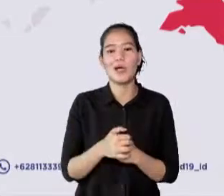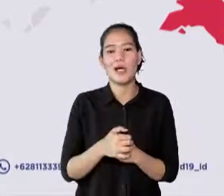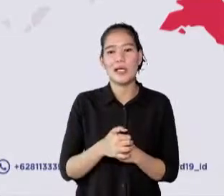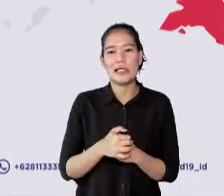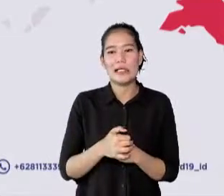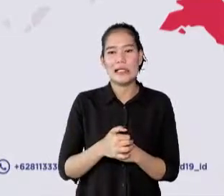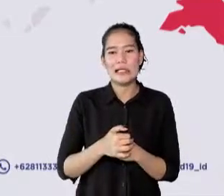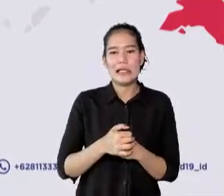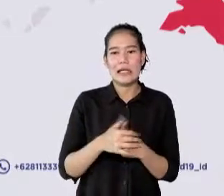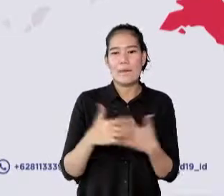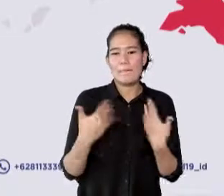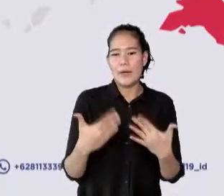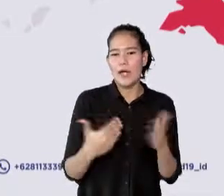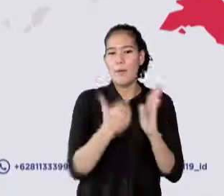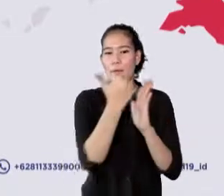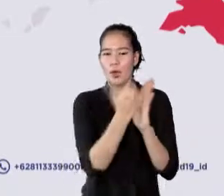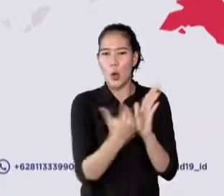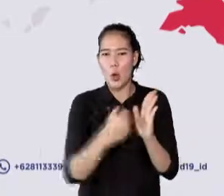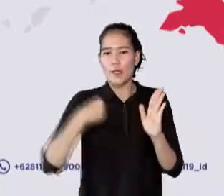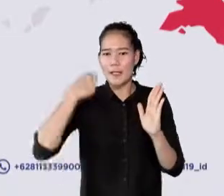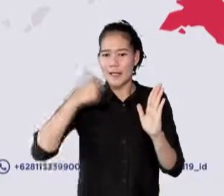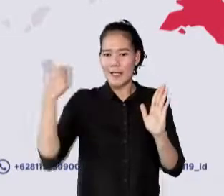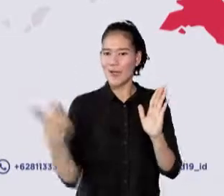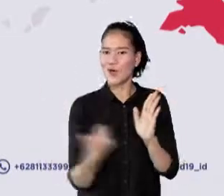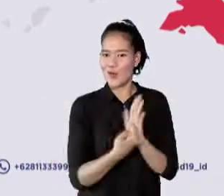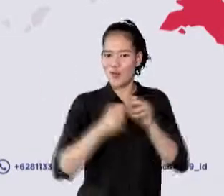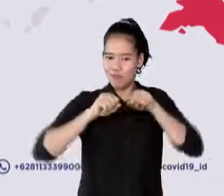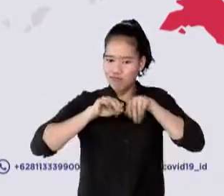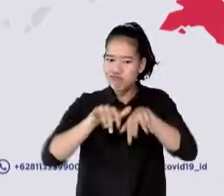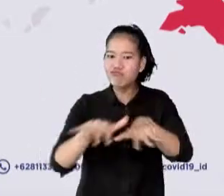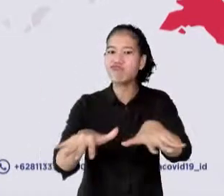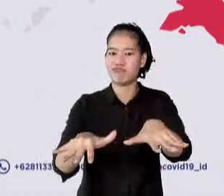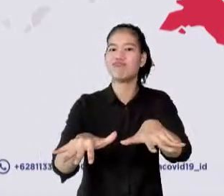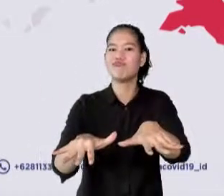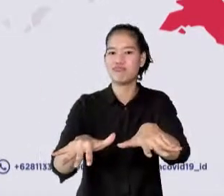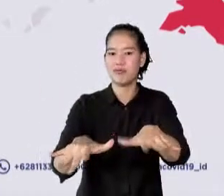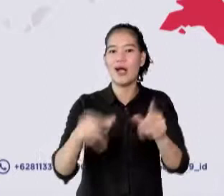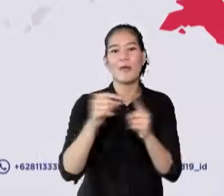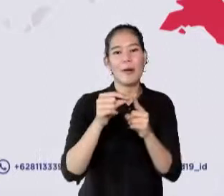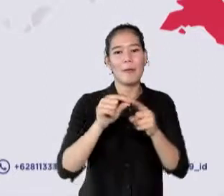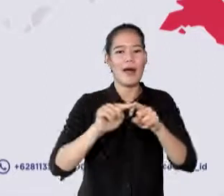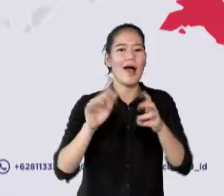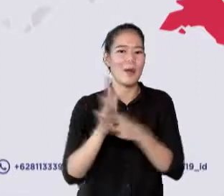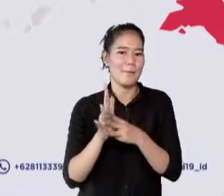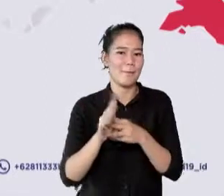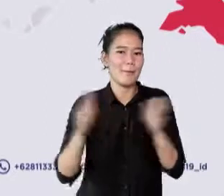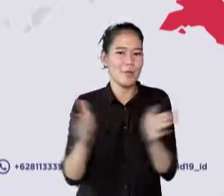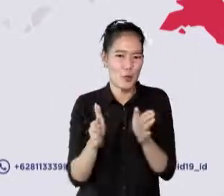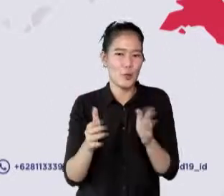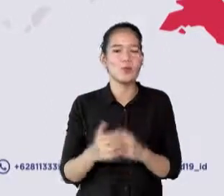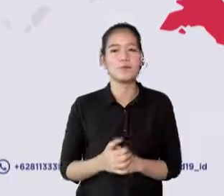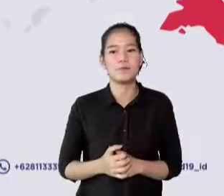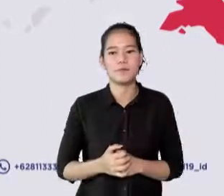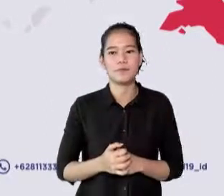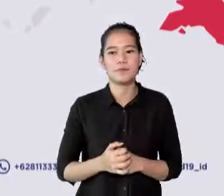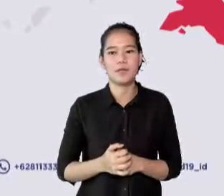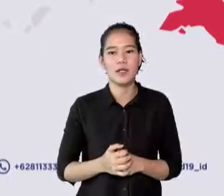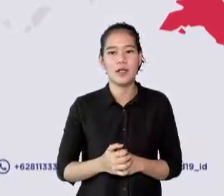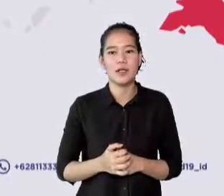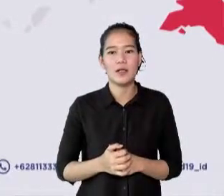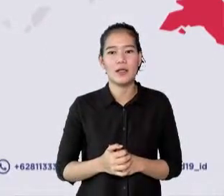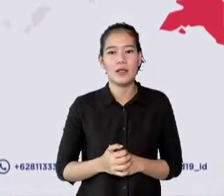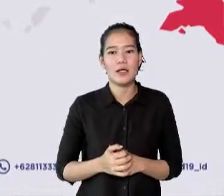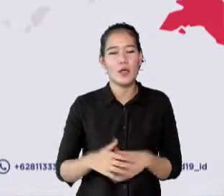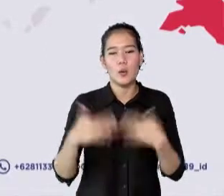positively impacted health protocol disciplines and the development of the positive cases. We also